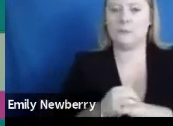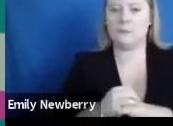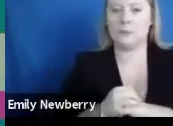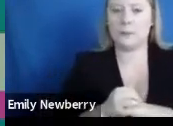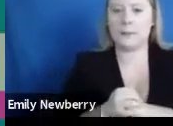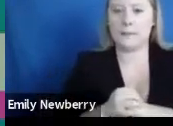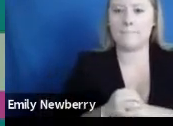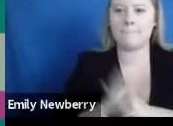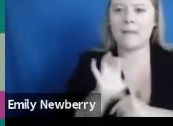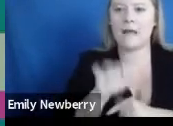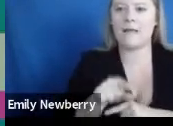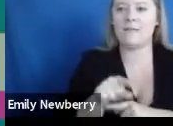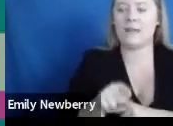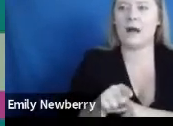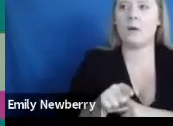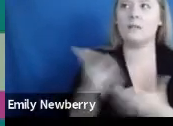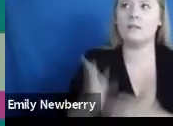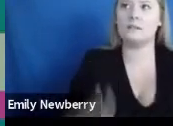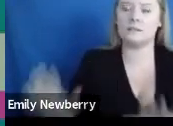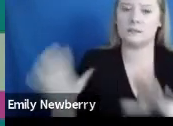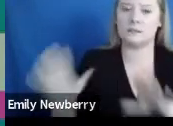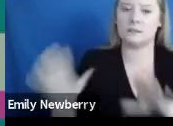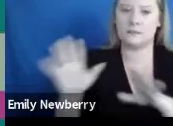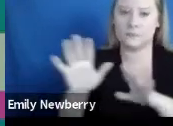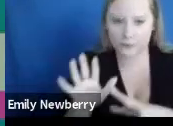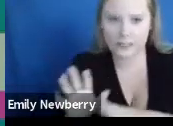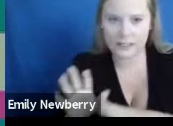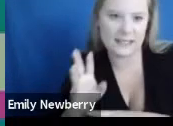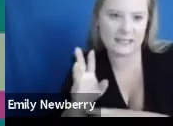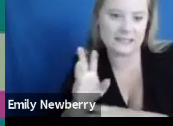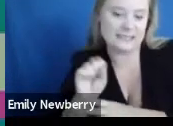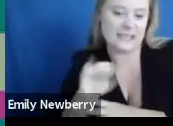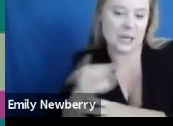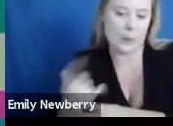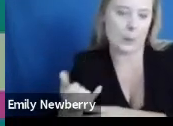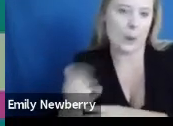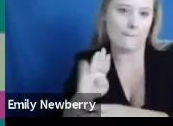was completed, the BLM wanted to look at the San Juan Basin with the